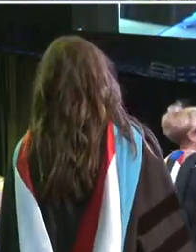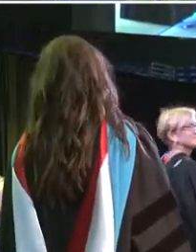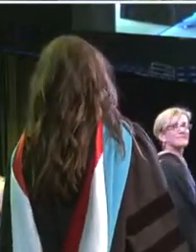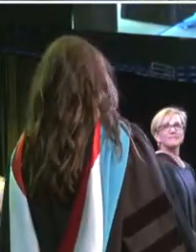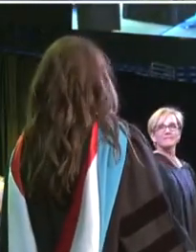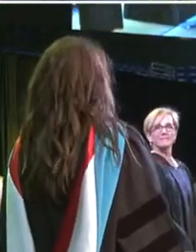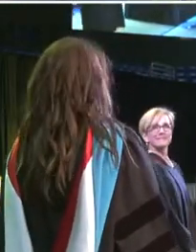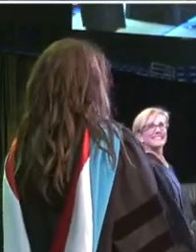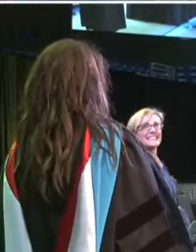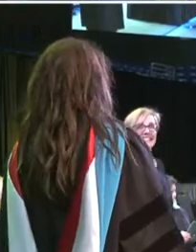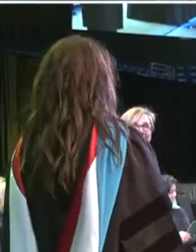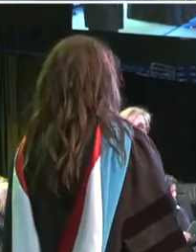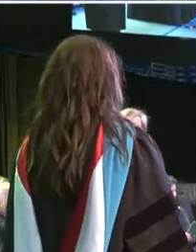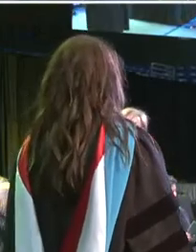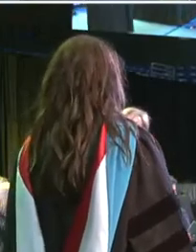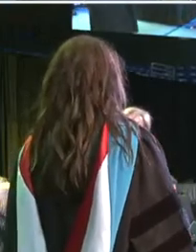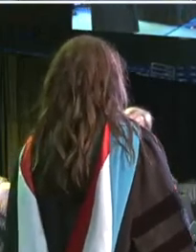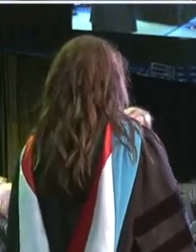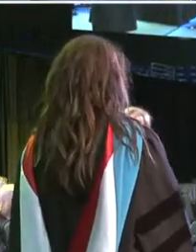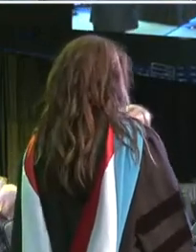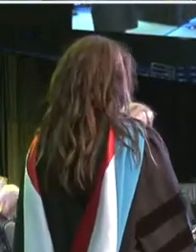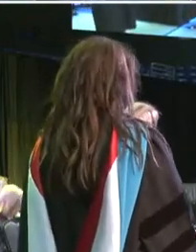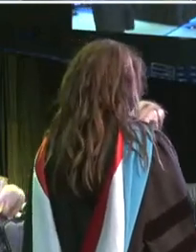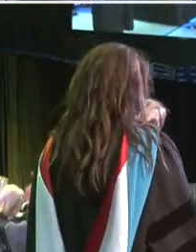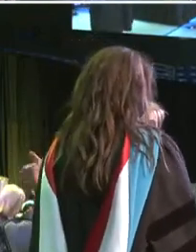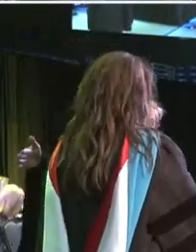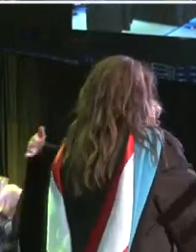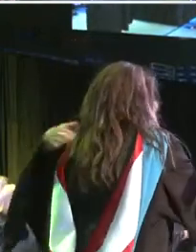Naja Cheyenne Achong.